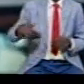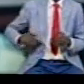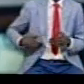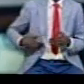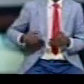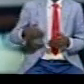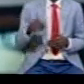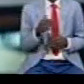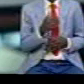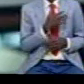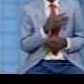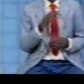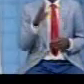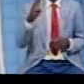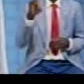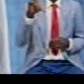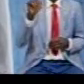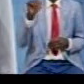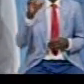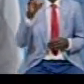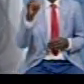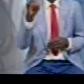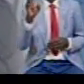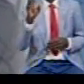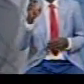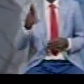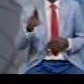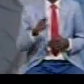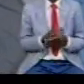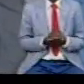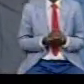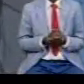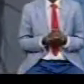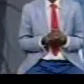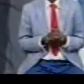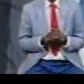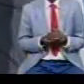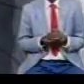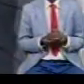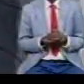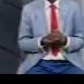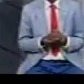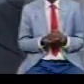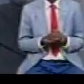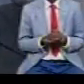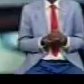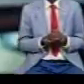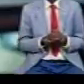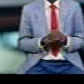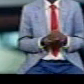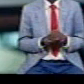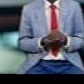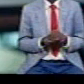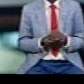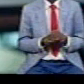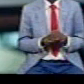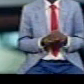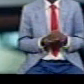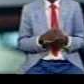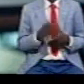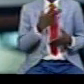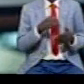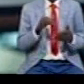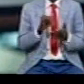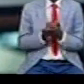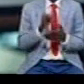in the gallbladder. Gallbladder is just like a little cystic area around the liver that